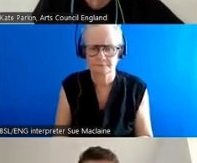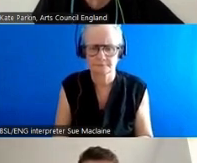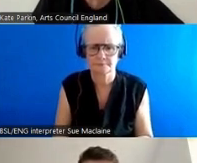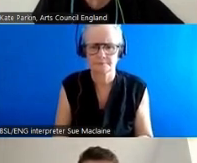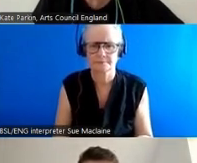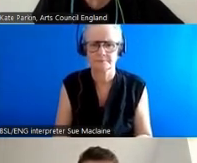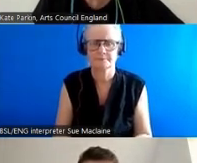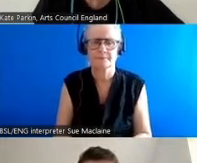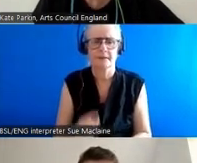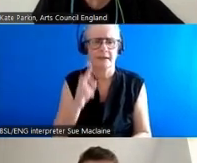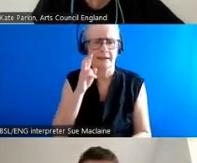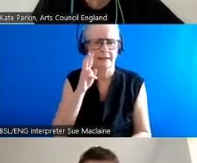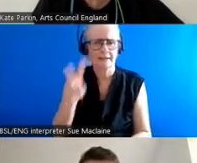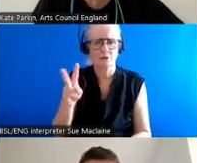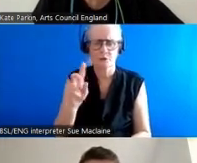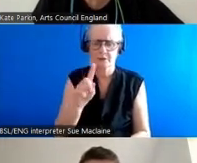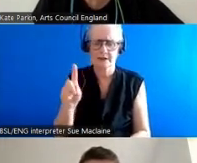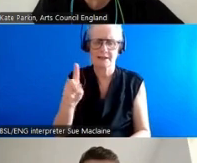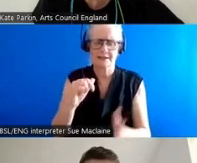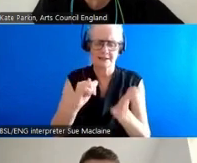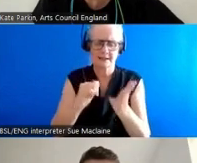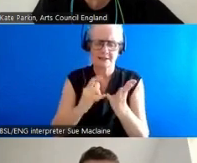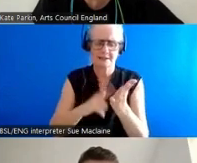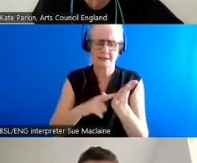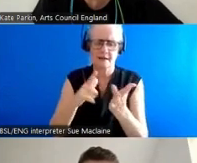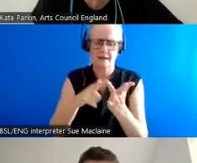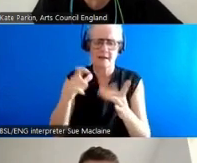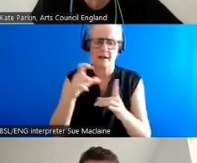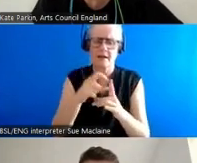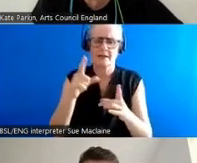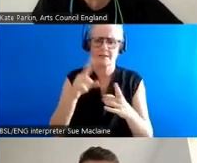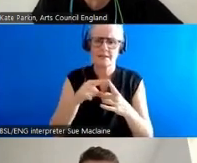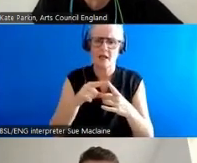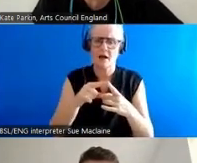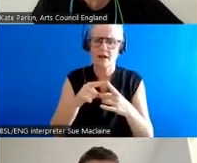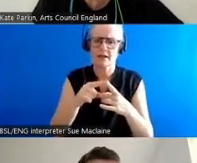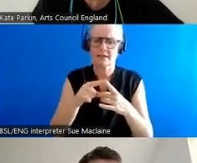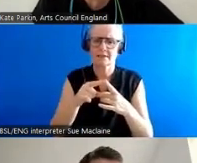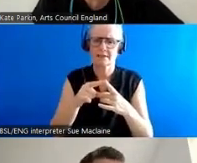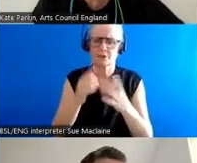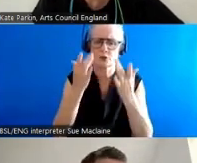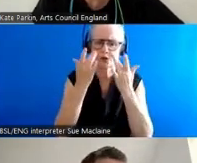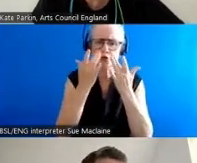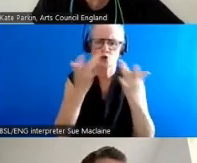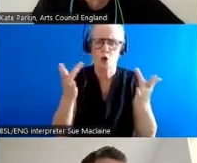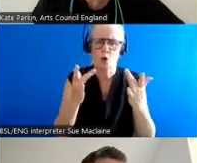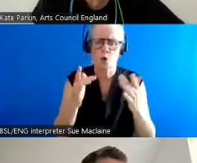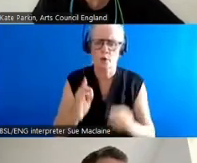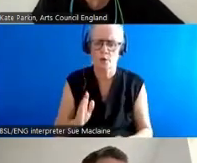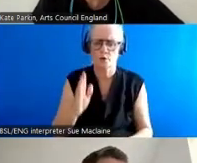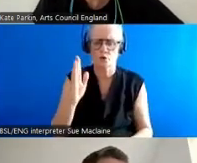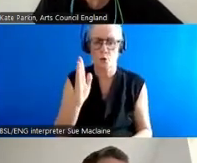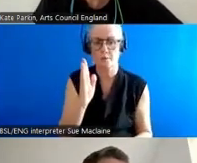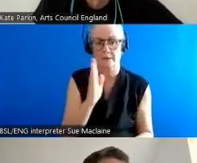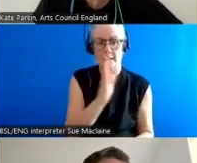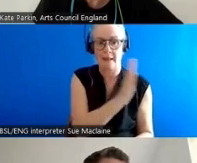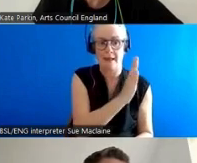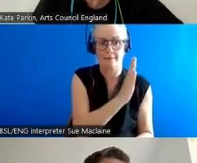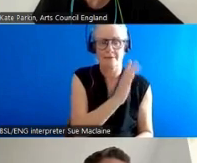slideshow, if you can see slideshow, if you just press from beginning, the top left button. Yeah.